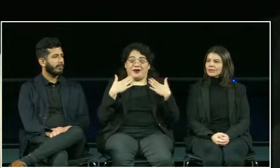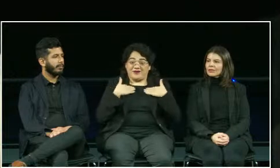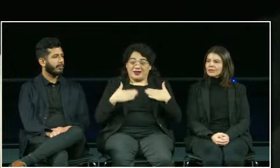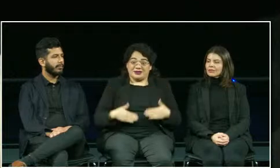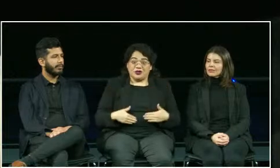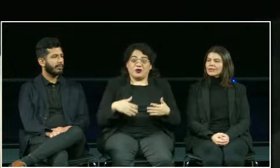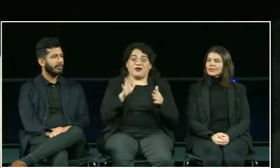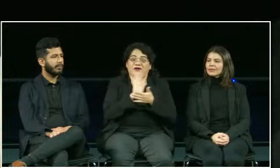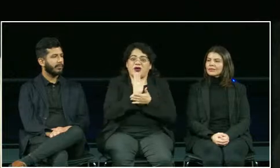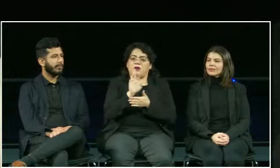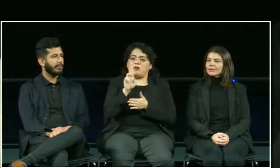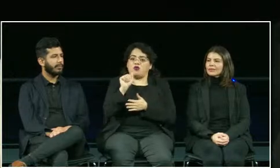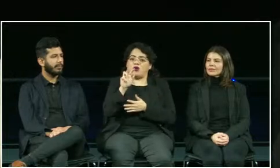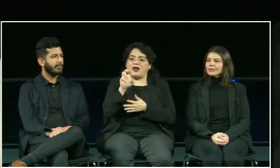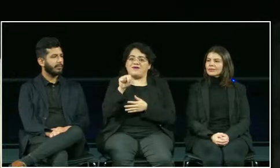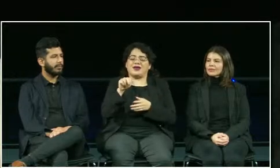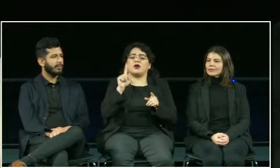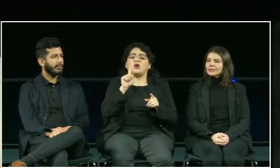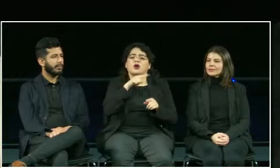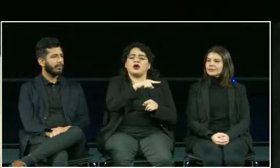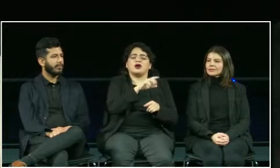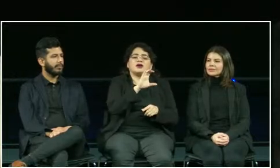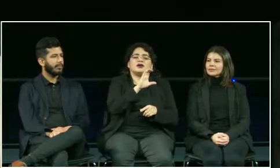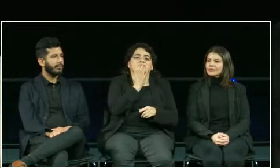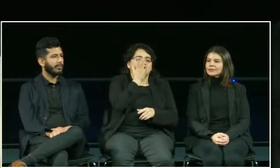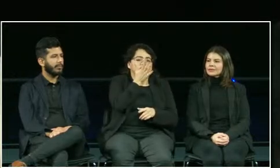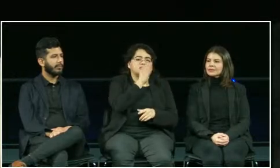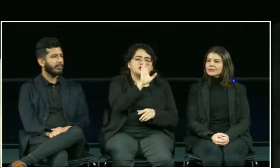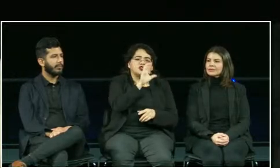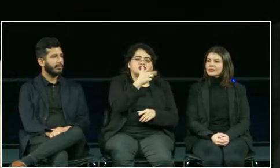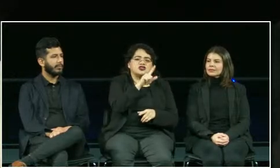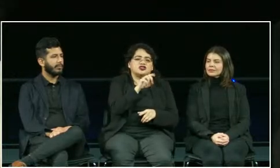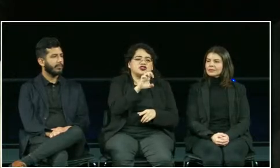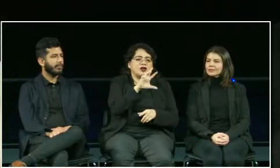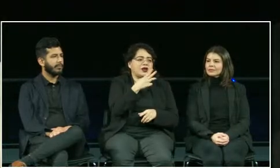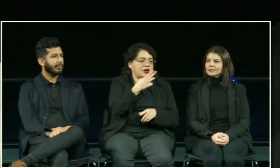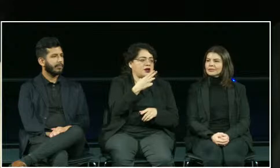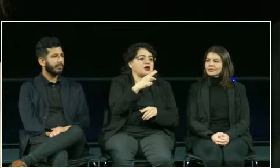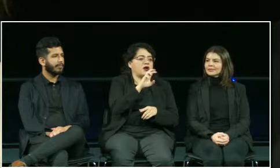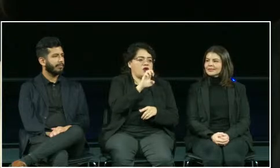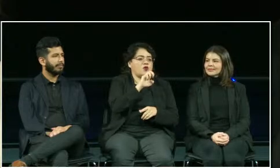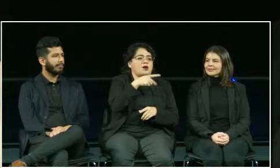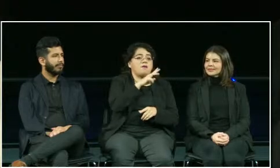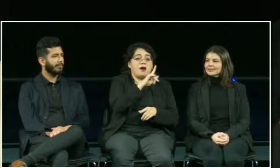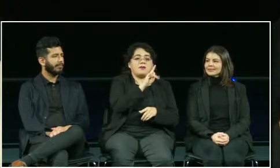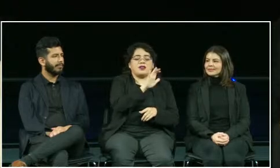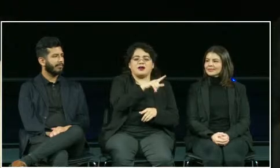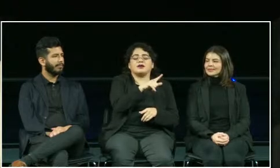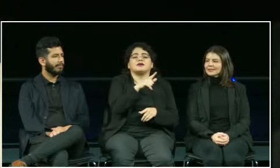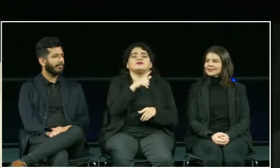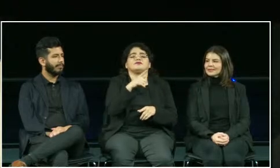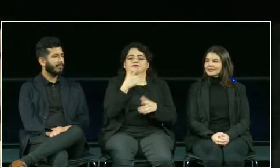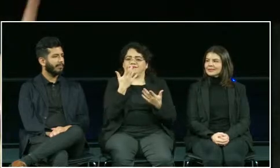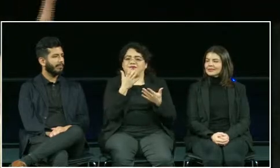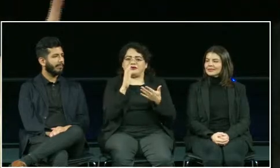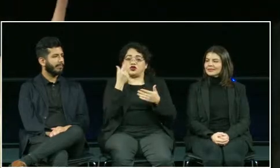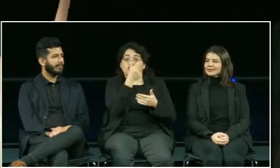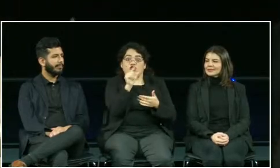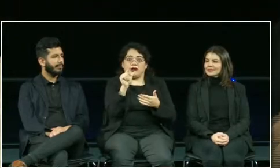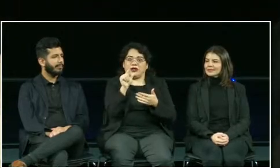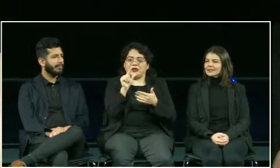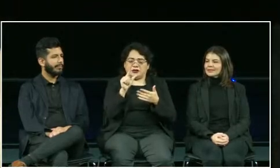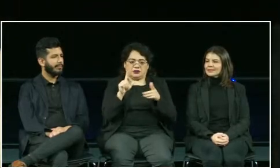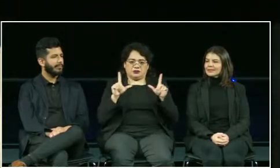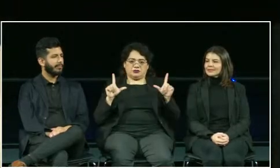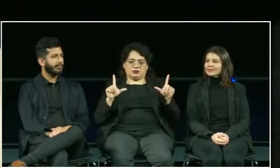the Czech Republic. They have a very well-dressed and trained raven in the Czech Republic. So we shot that up against the green screen. So it's